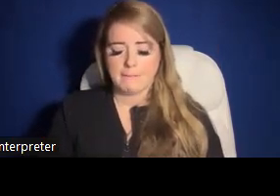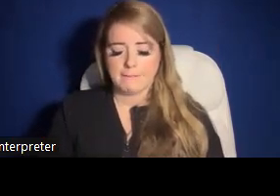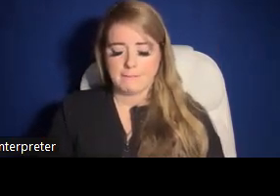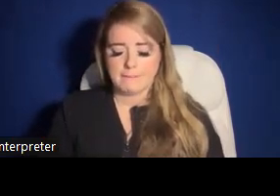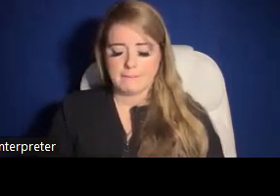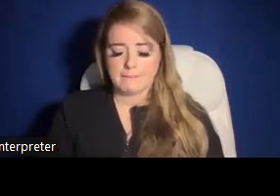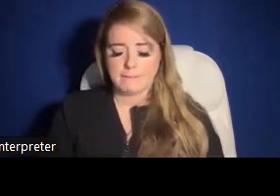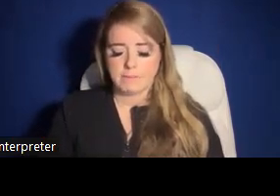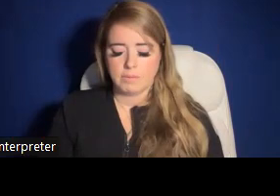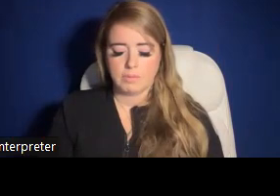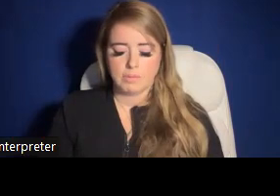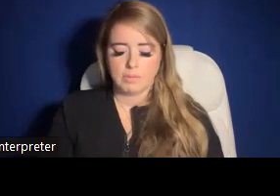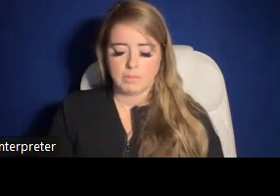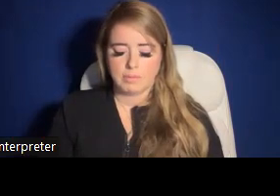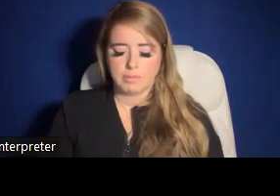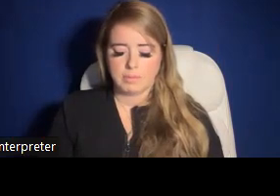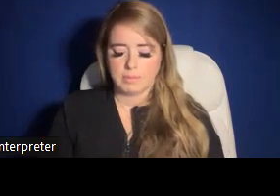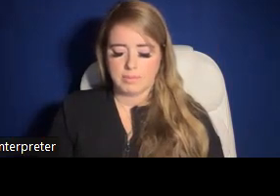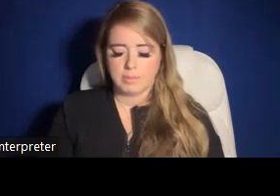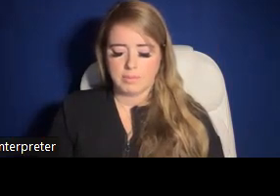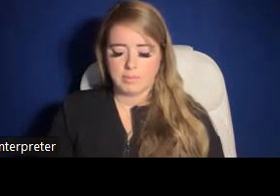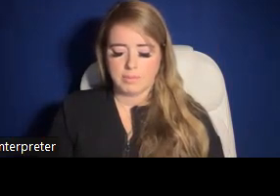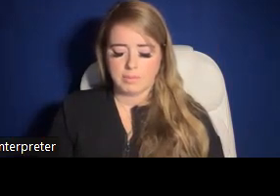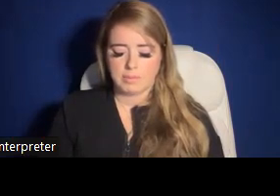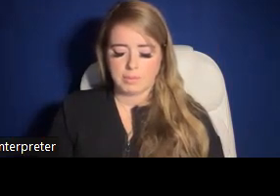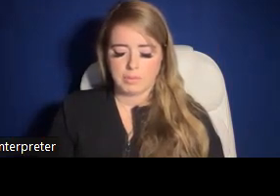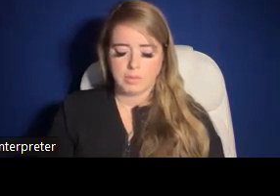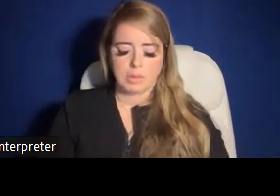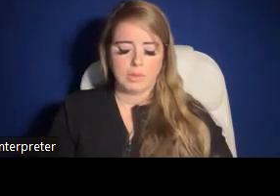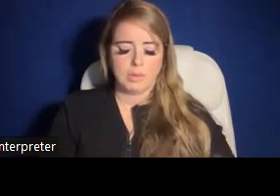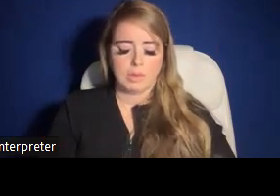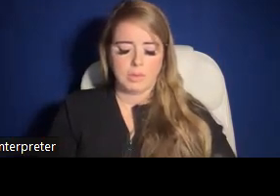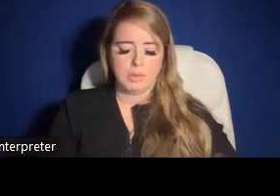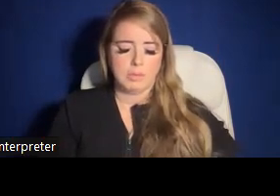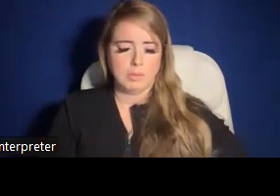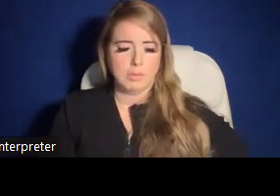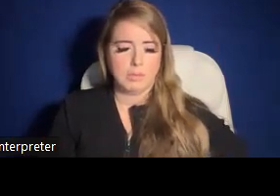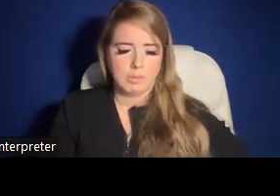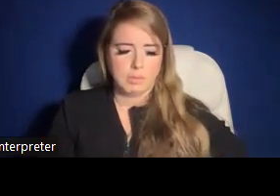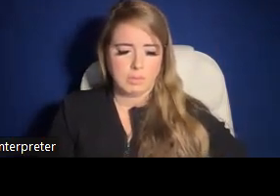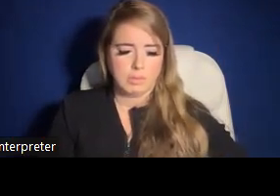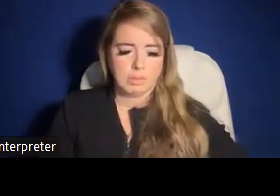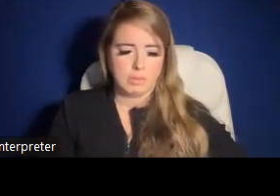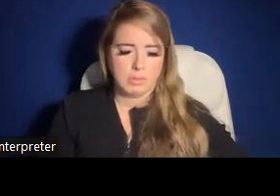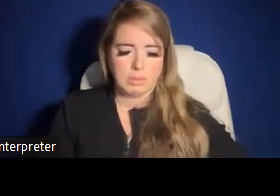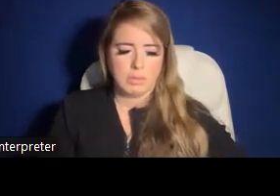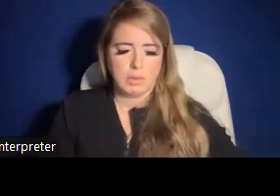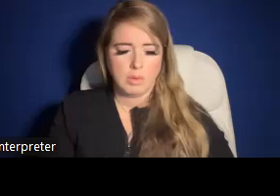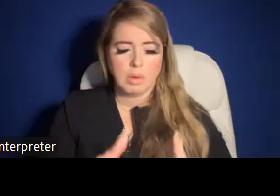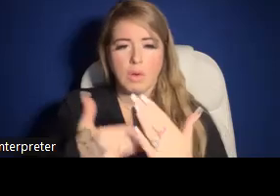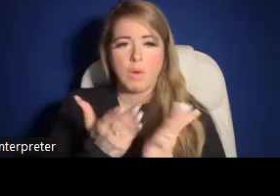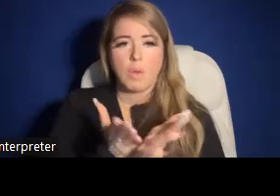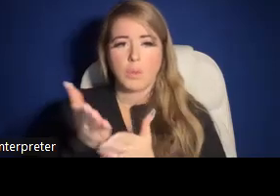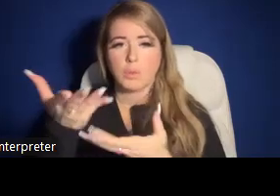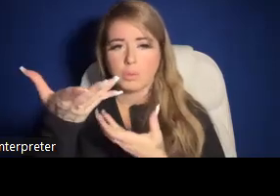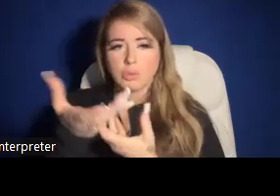All of this work has to be done through trust, collaboration, and communication. The BHA will send out materials to review a minimum